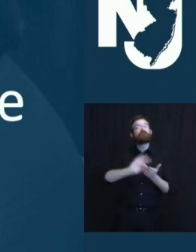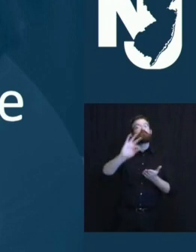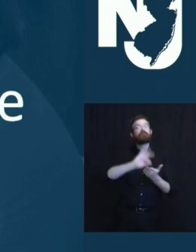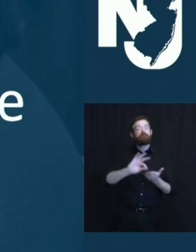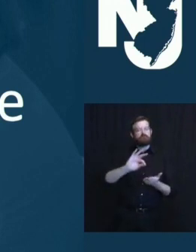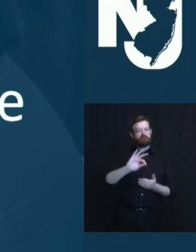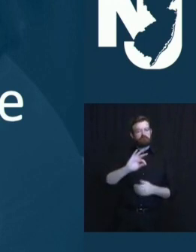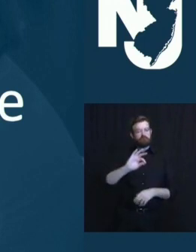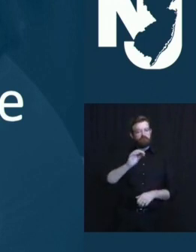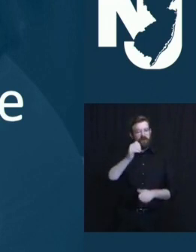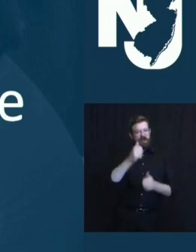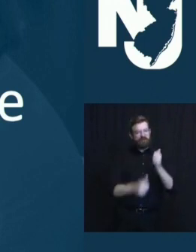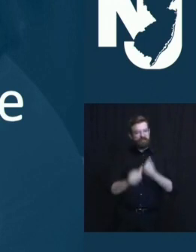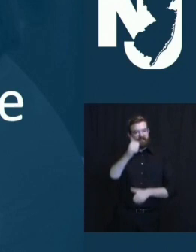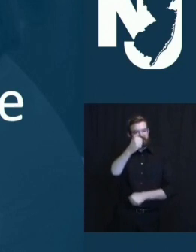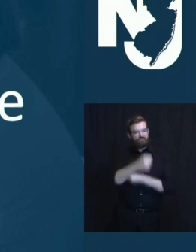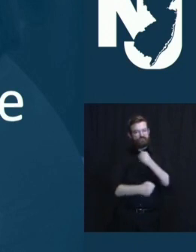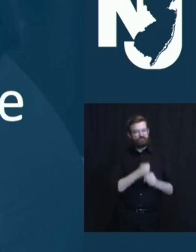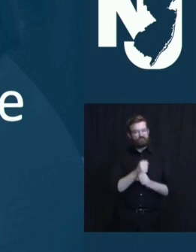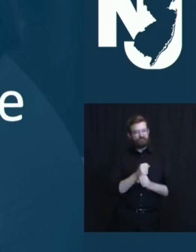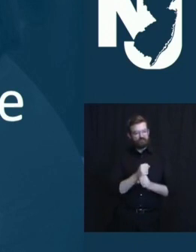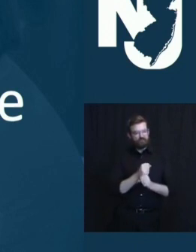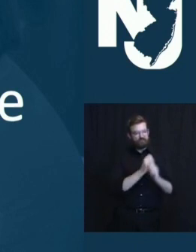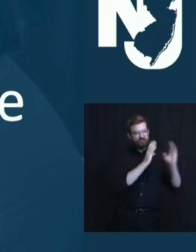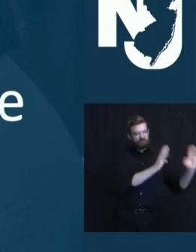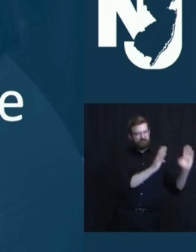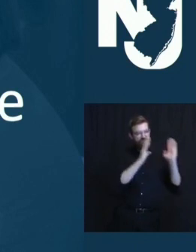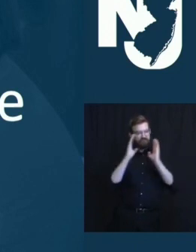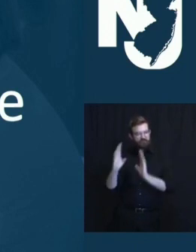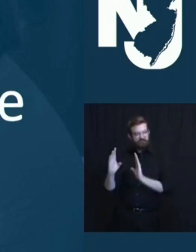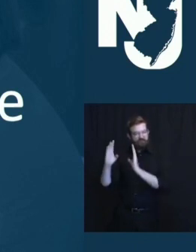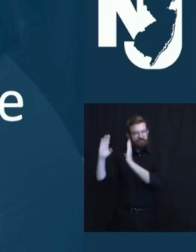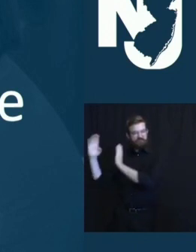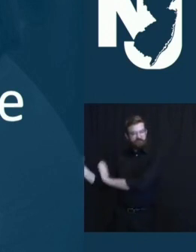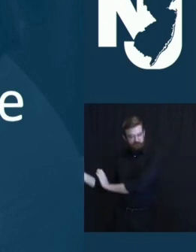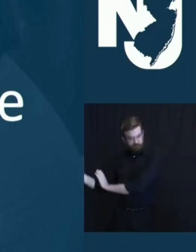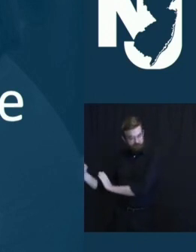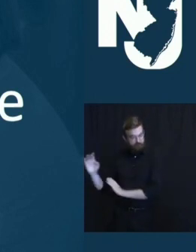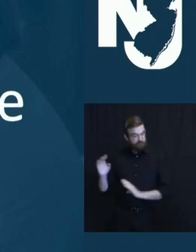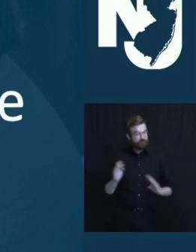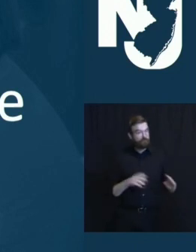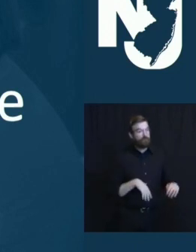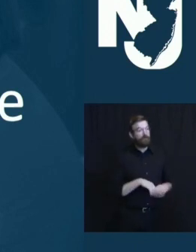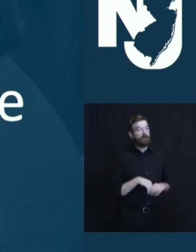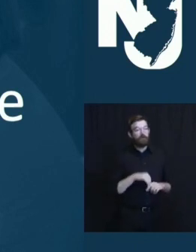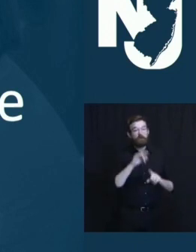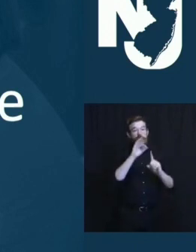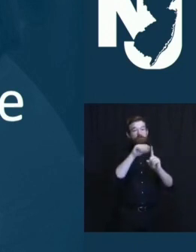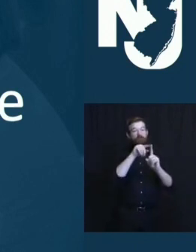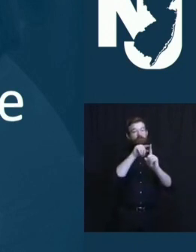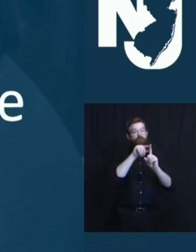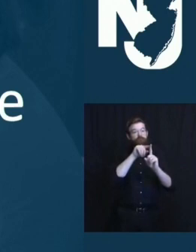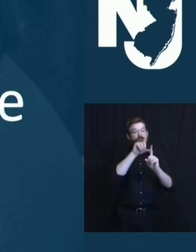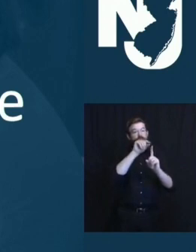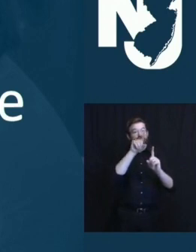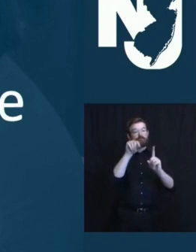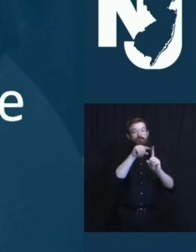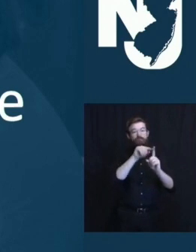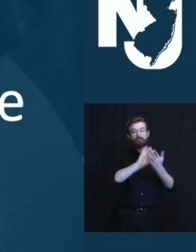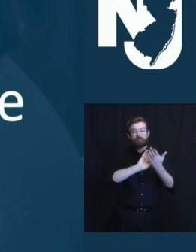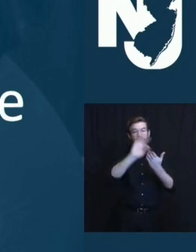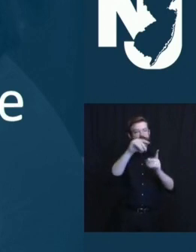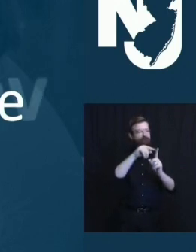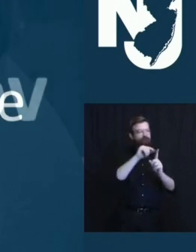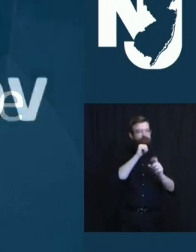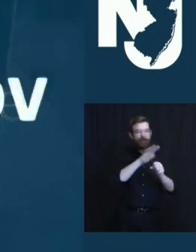better future for our state. And speaking of a better future, let's highlight another one of the small businesses